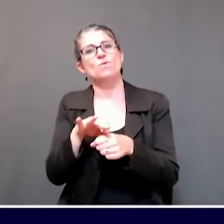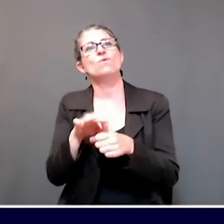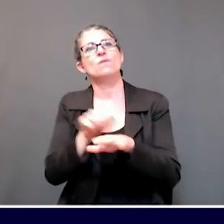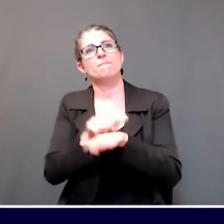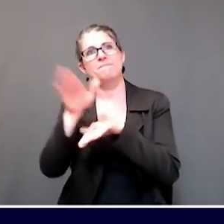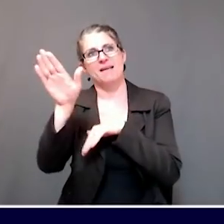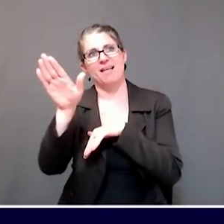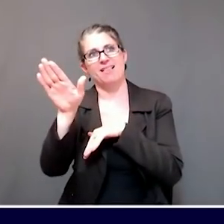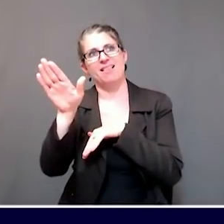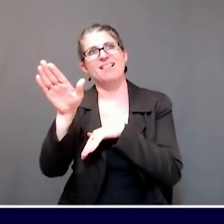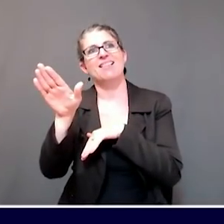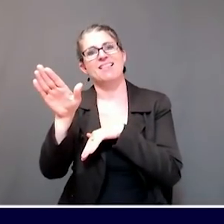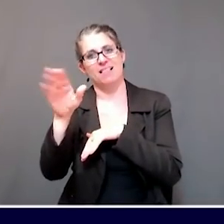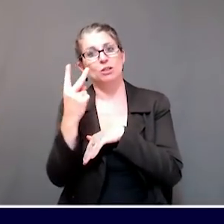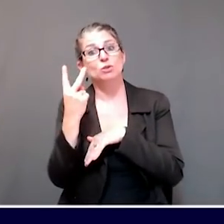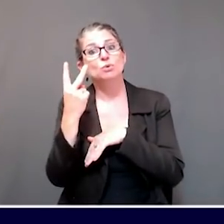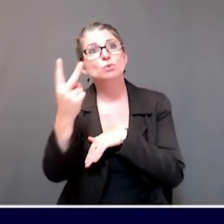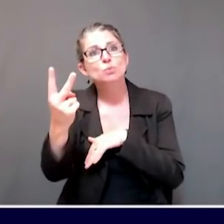get to Farmington.